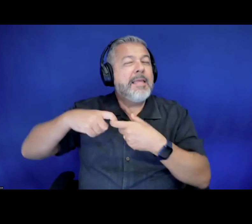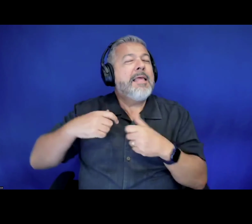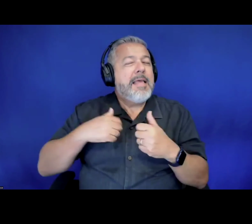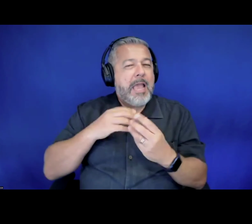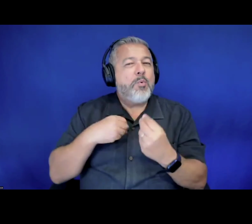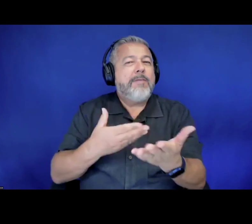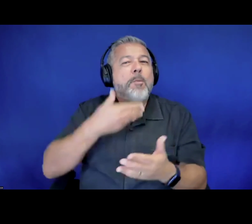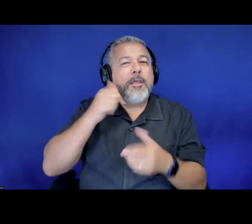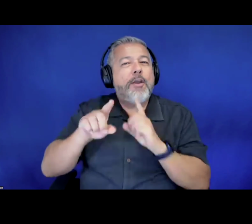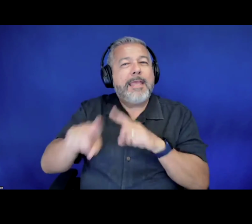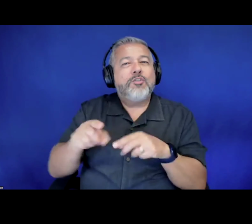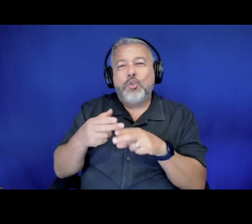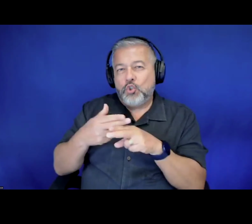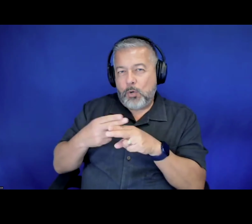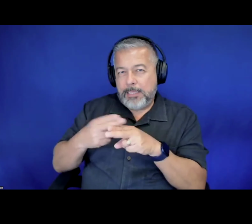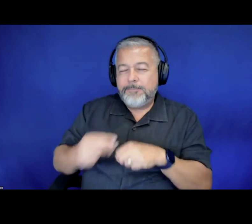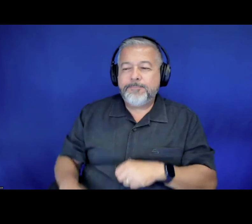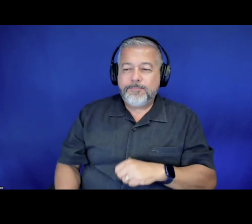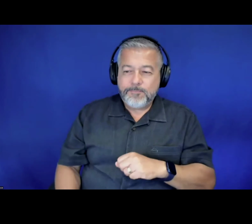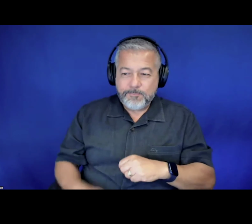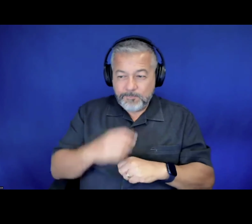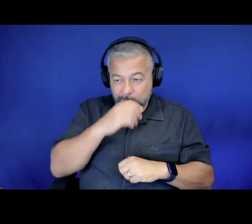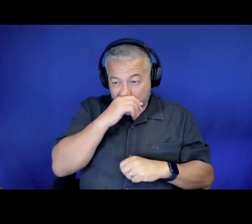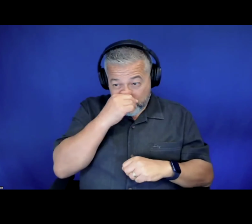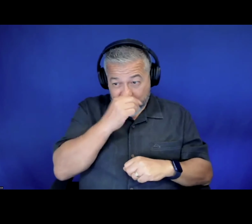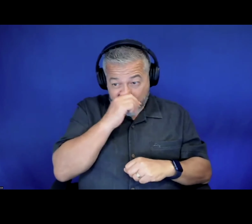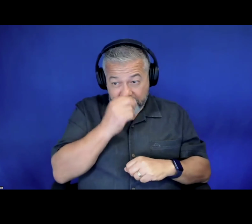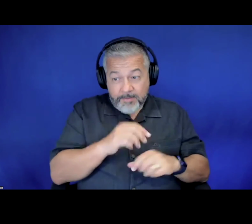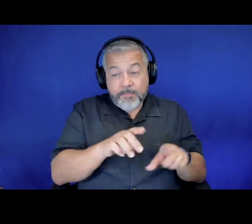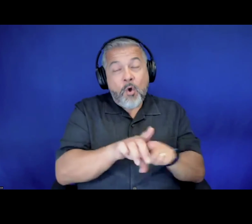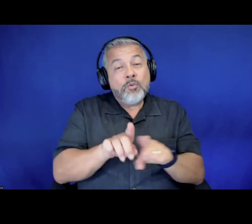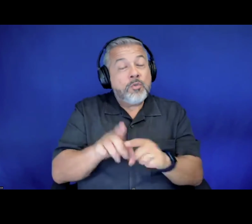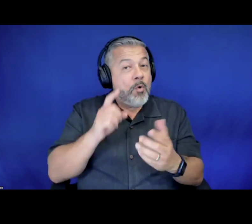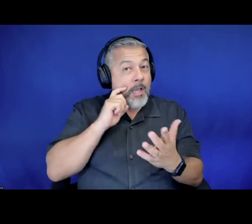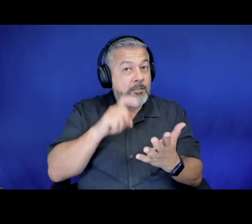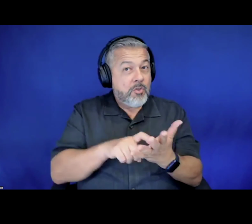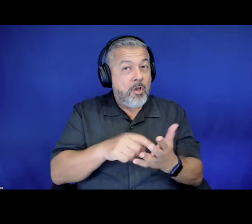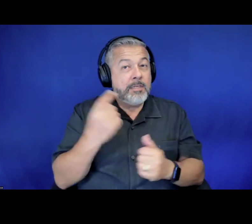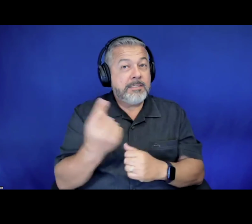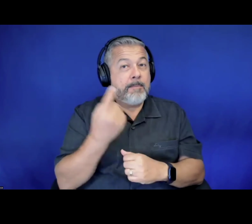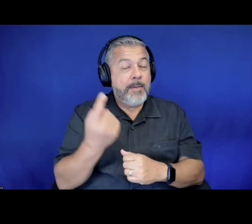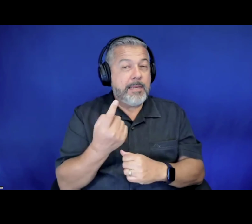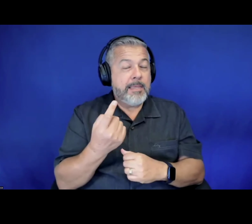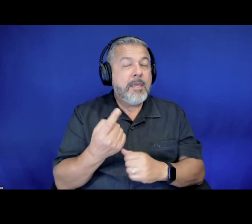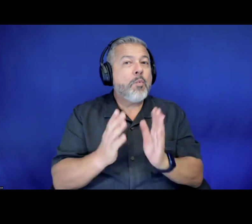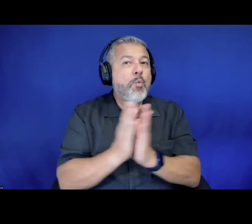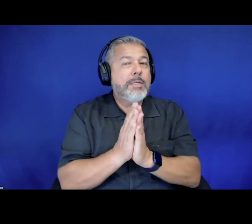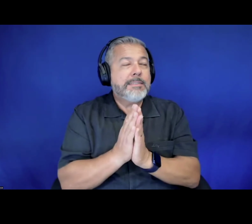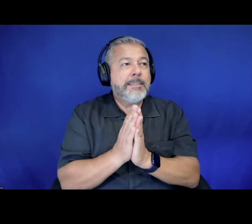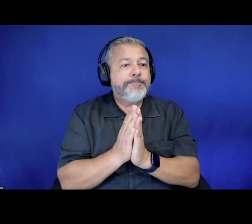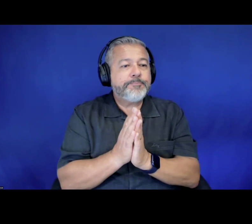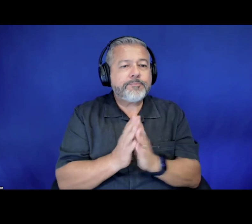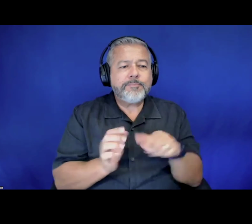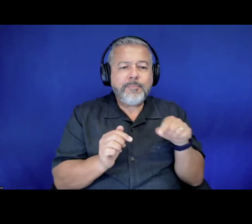better one shortly. I also saw that somebody had requested this